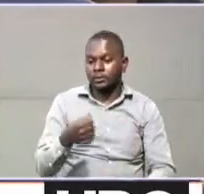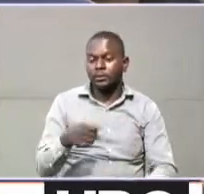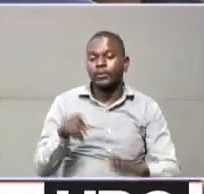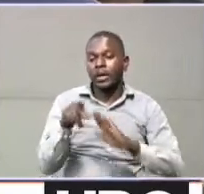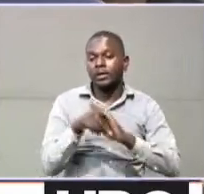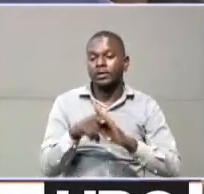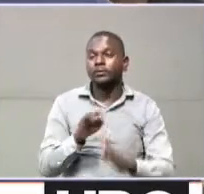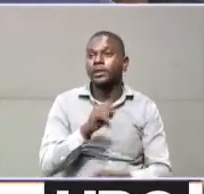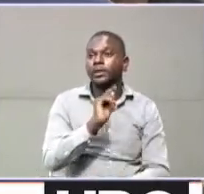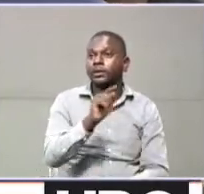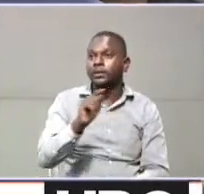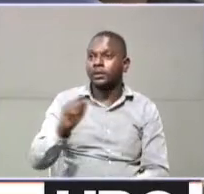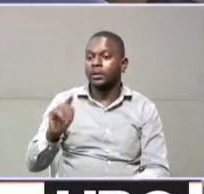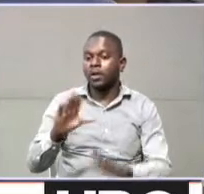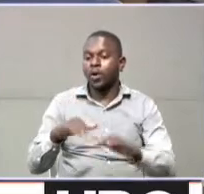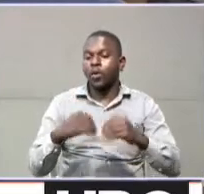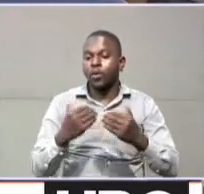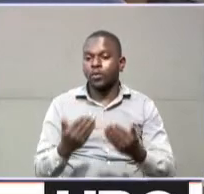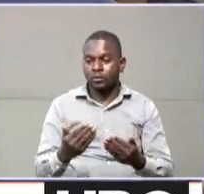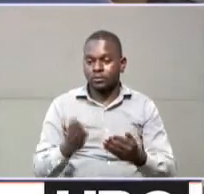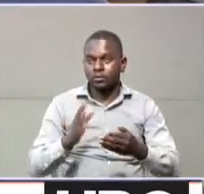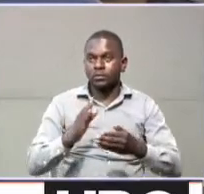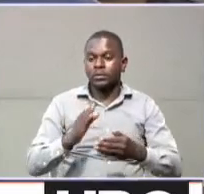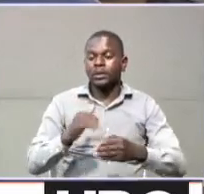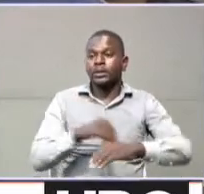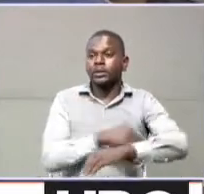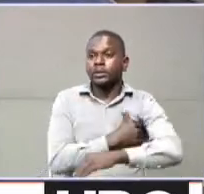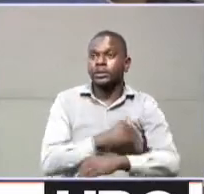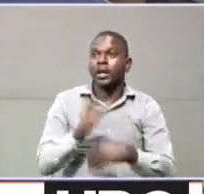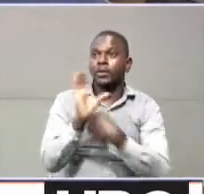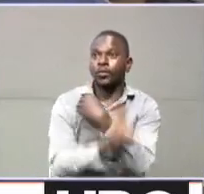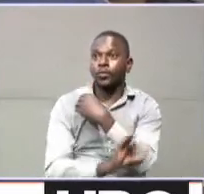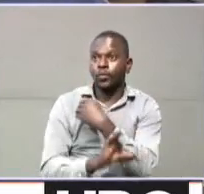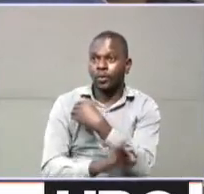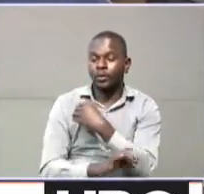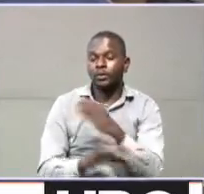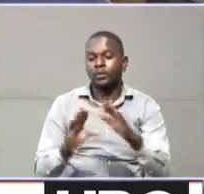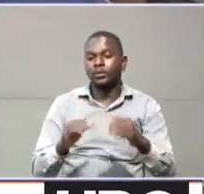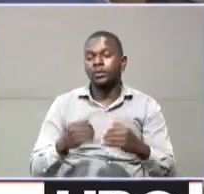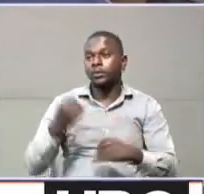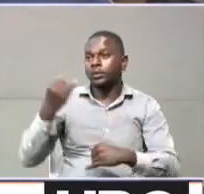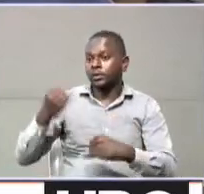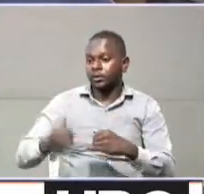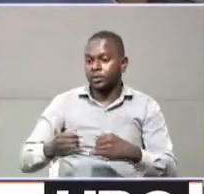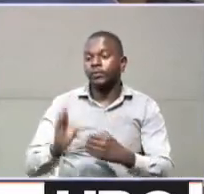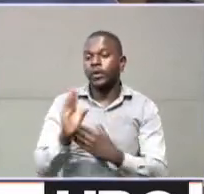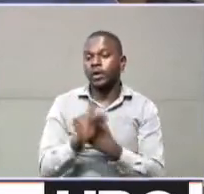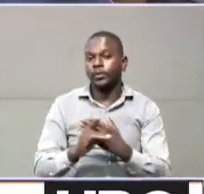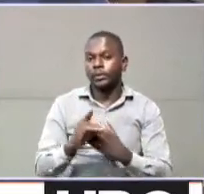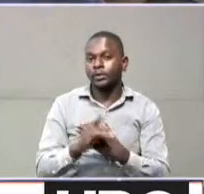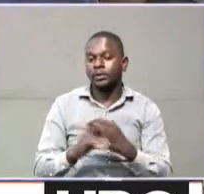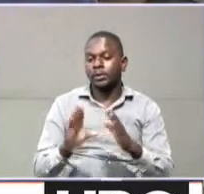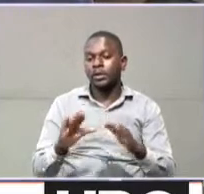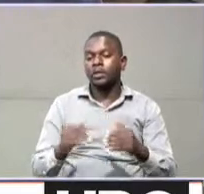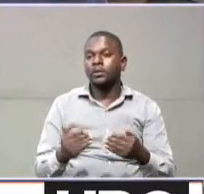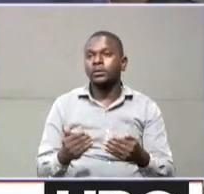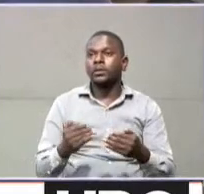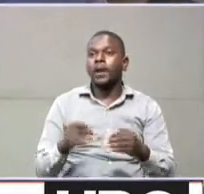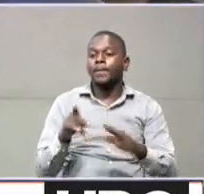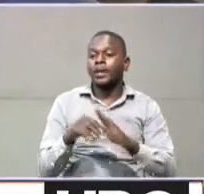parishes or in the sub county at west at the from the district but i have